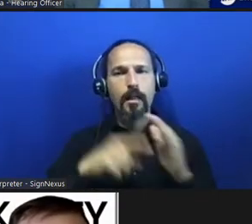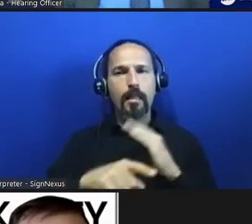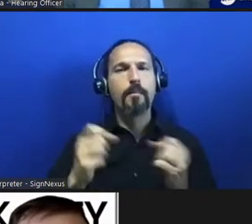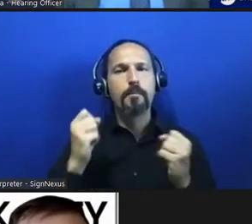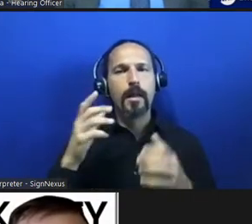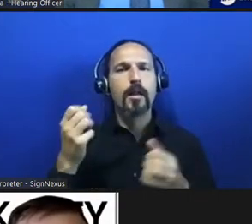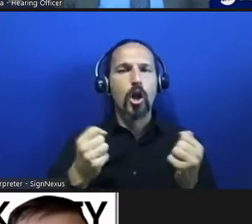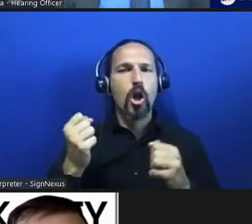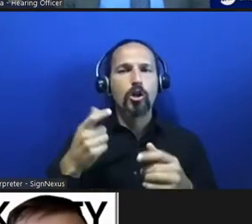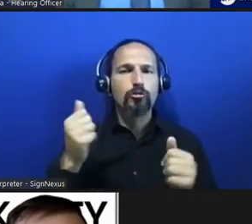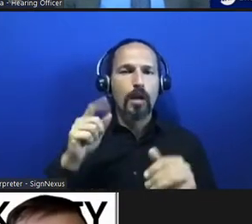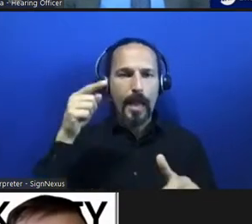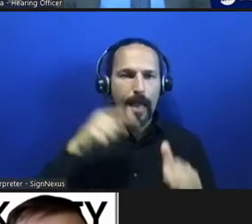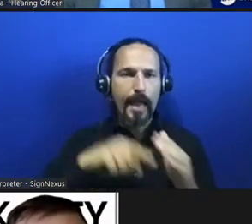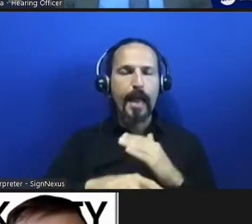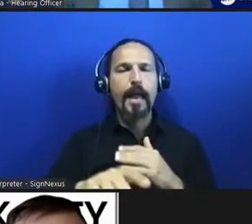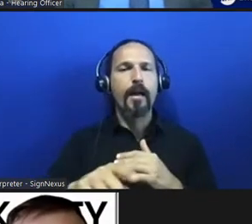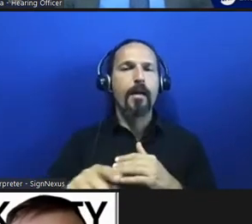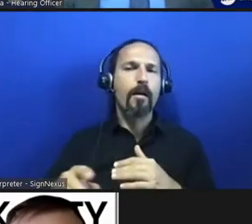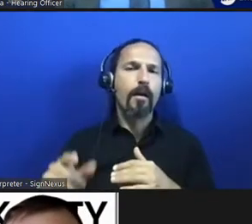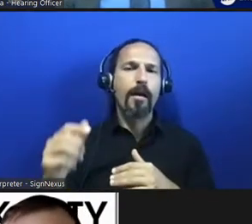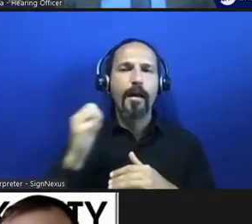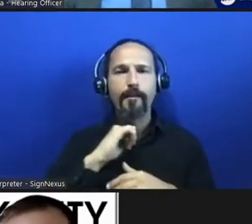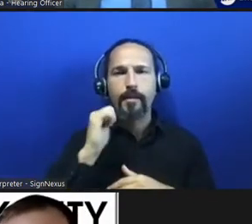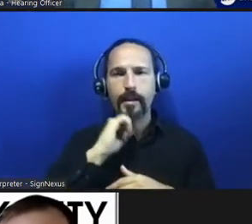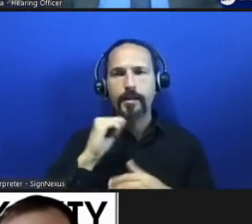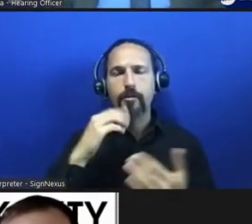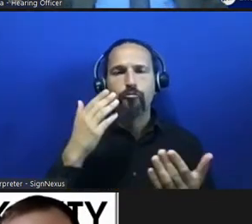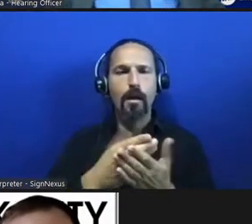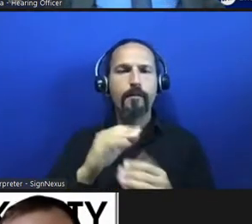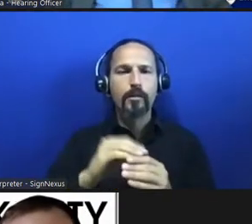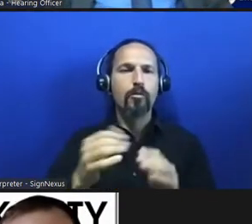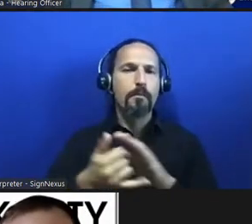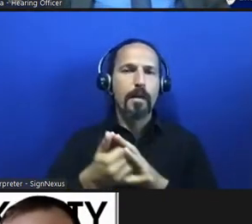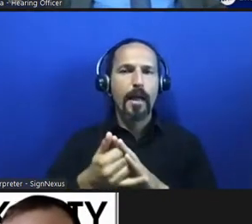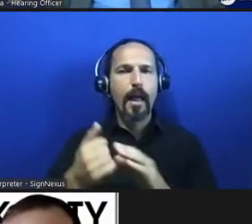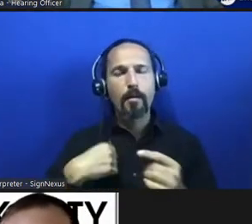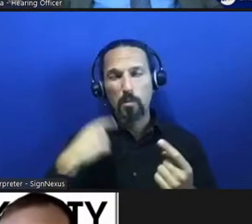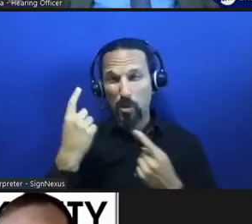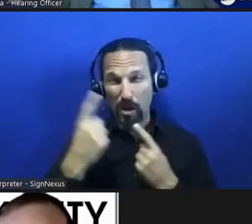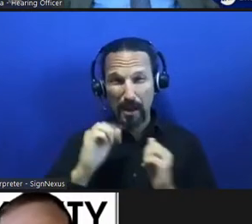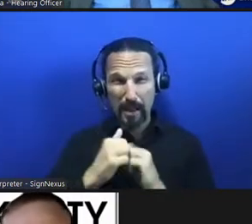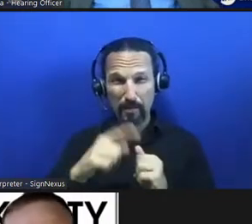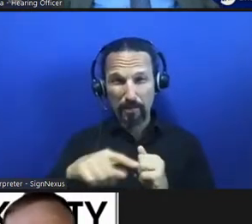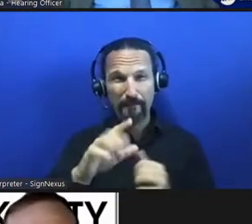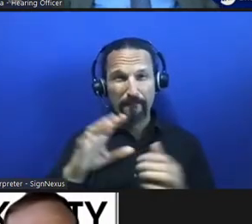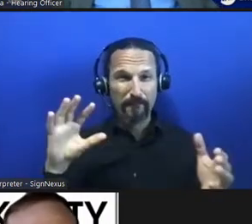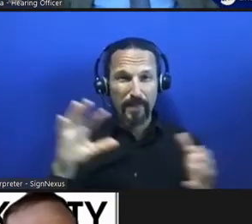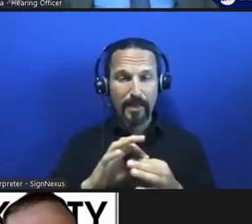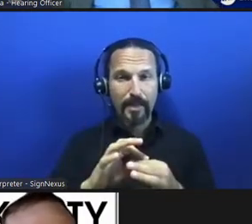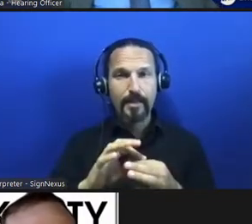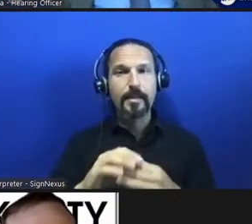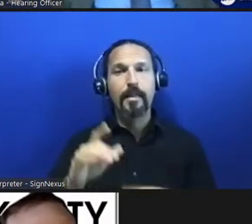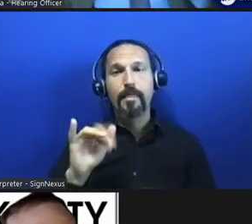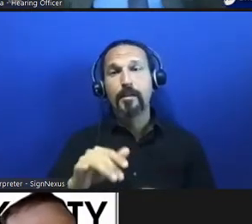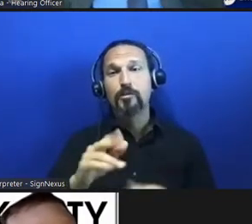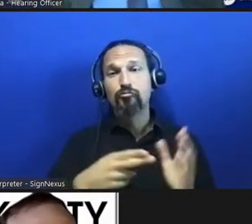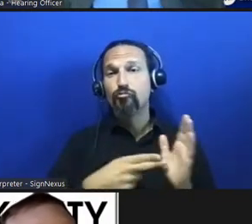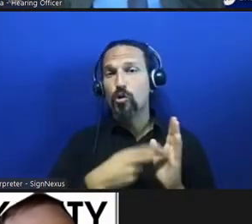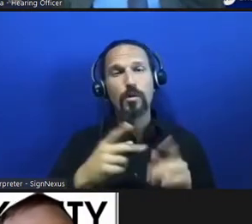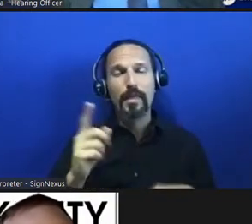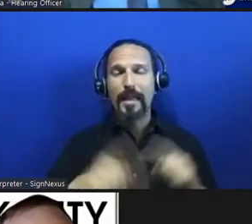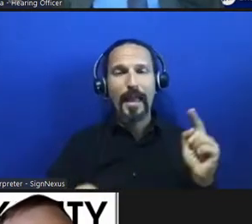trying to cram into the tunnel at all hours of the day and night to get into Manhattan I wonder how they can all fit and that's the truth they